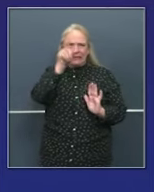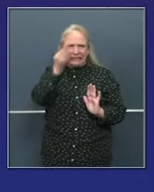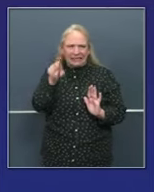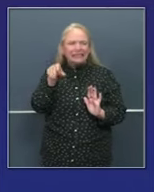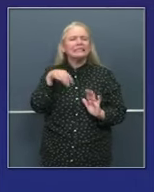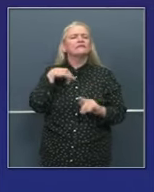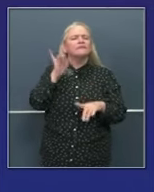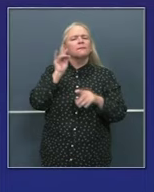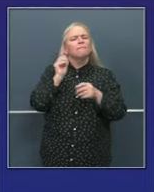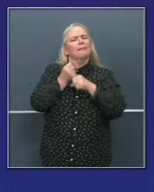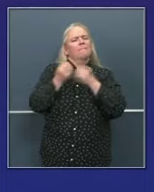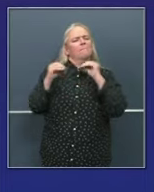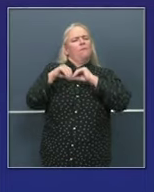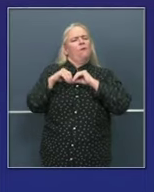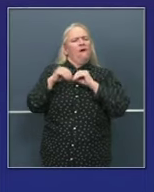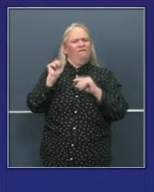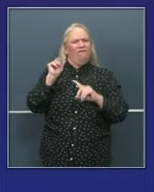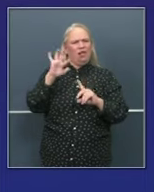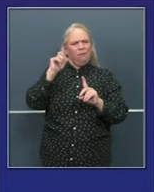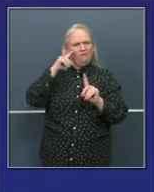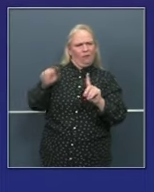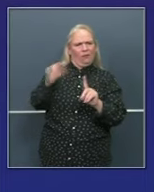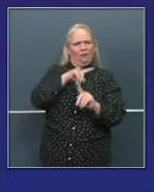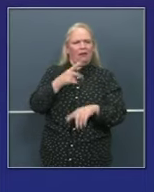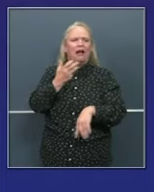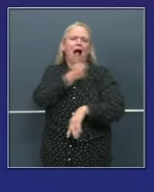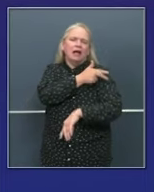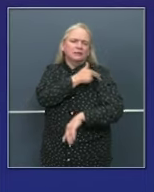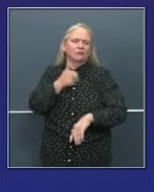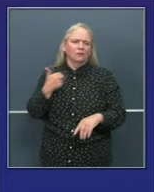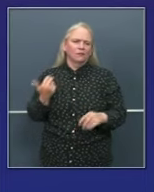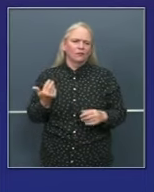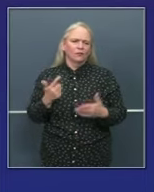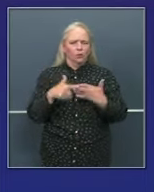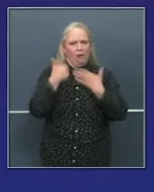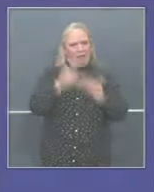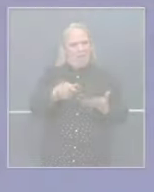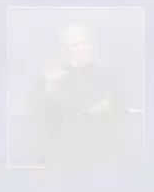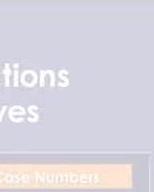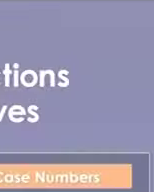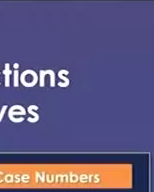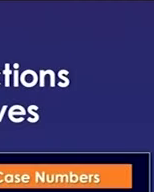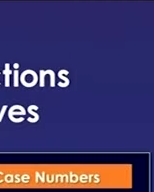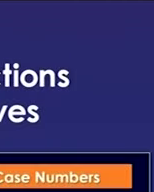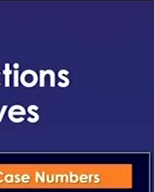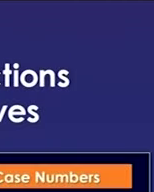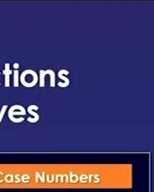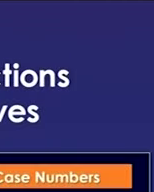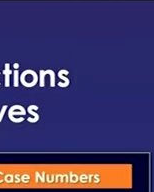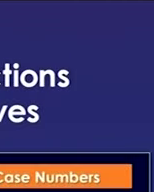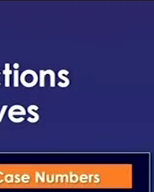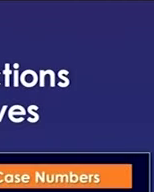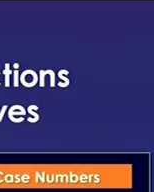California in areas that were vulnerable to surges and spikes in COVID-19. Speaking of numbers,